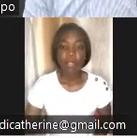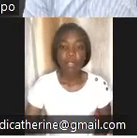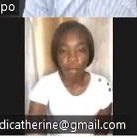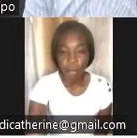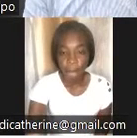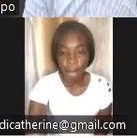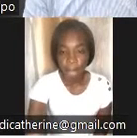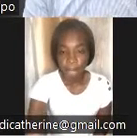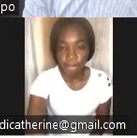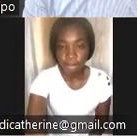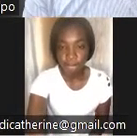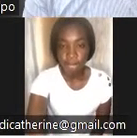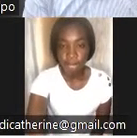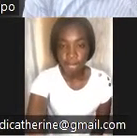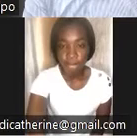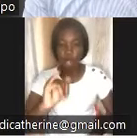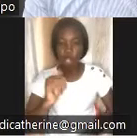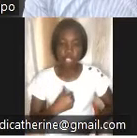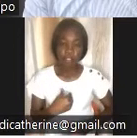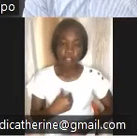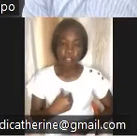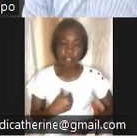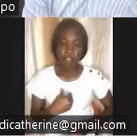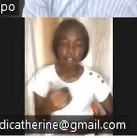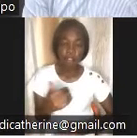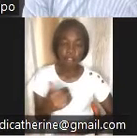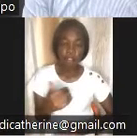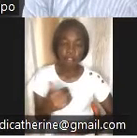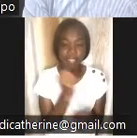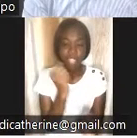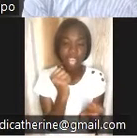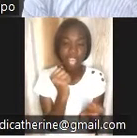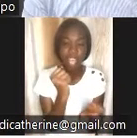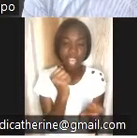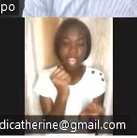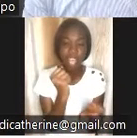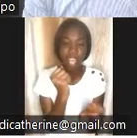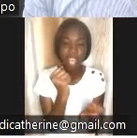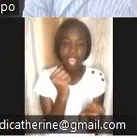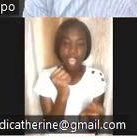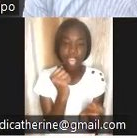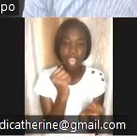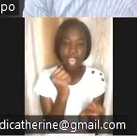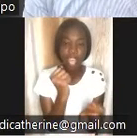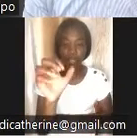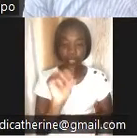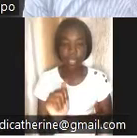Panessa Training Institute. And just for your knowledge, Panessa Training